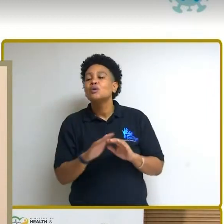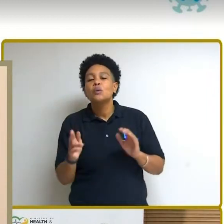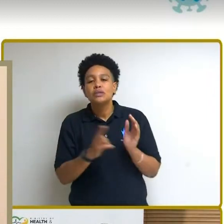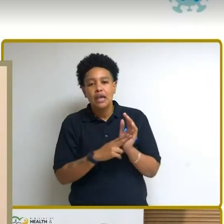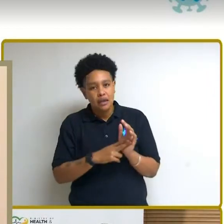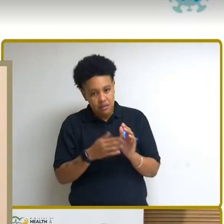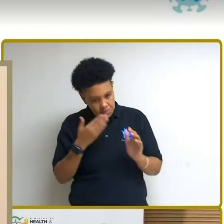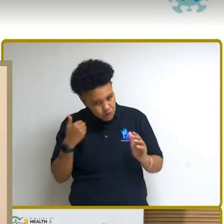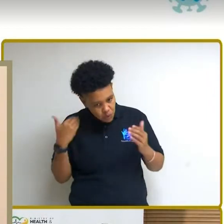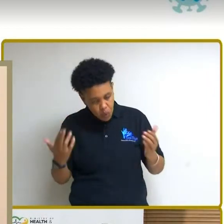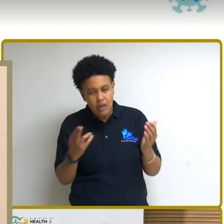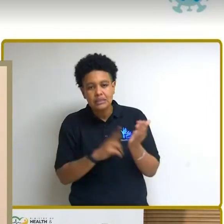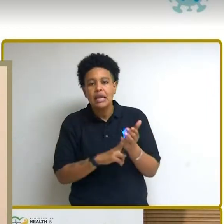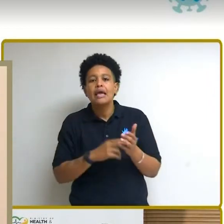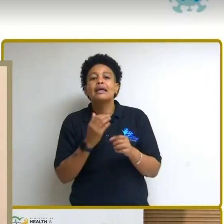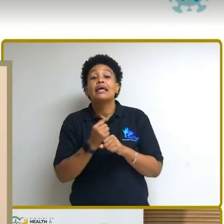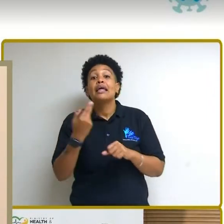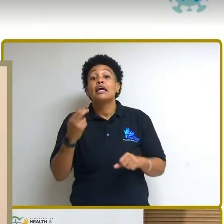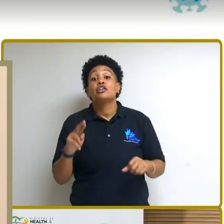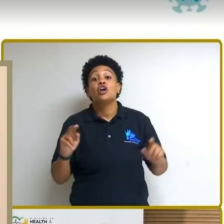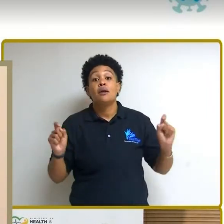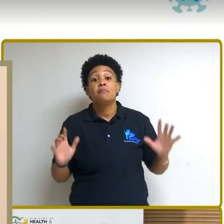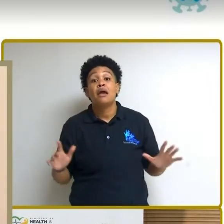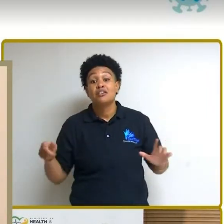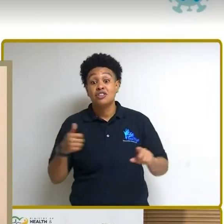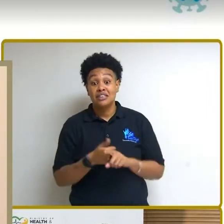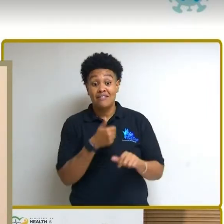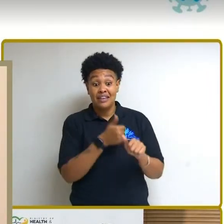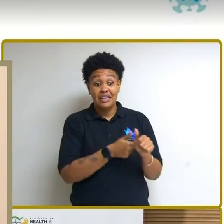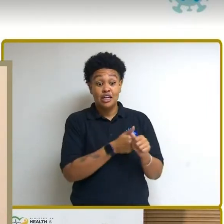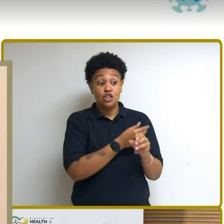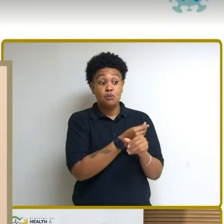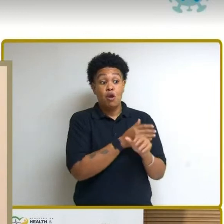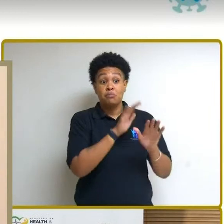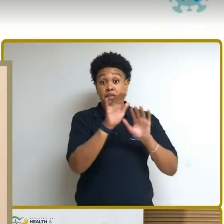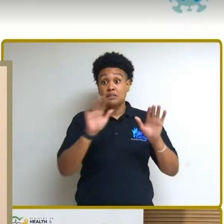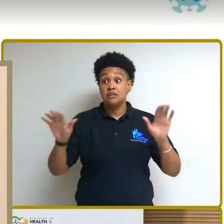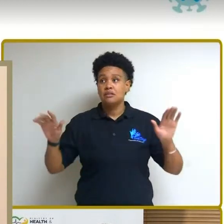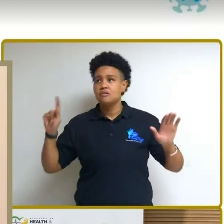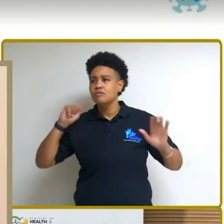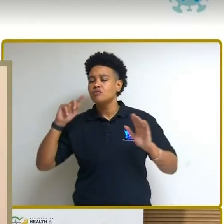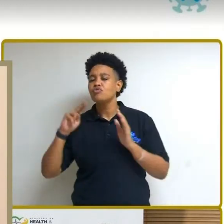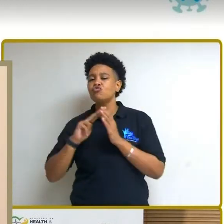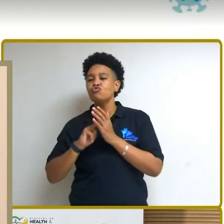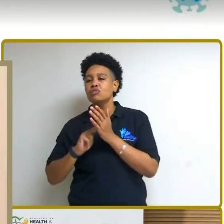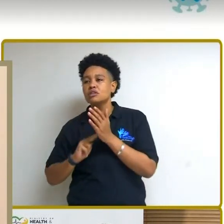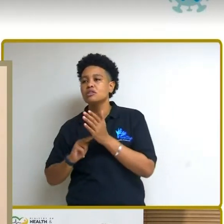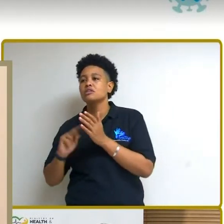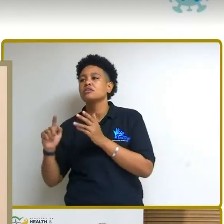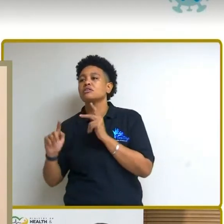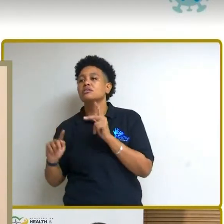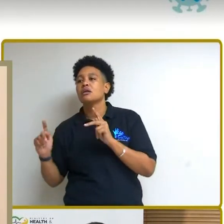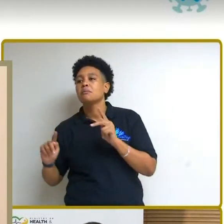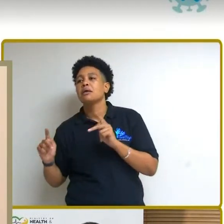up is to get the HR managers on each property to register